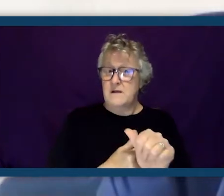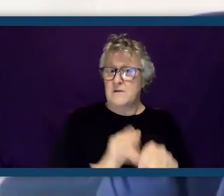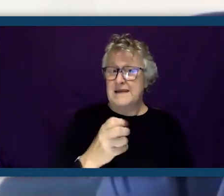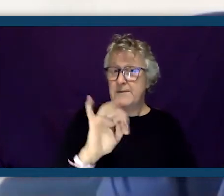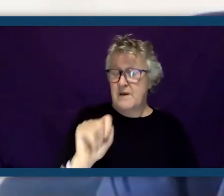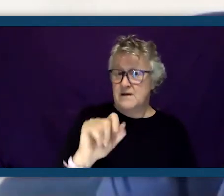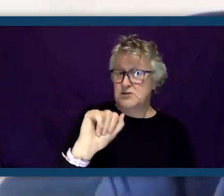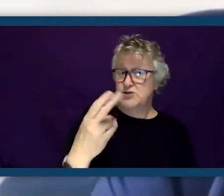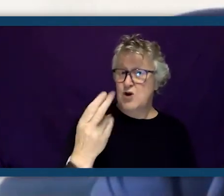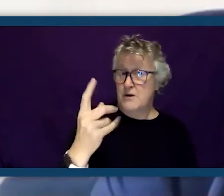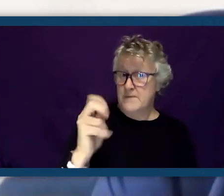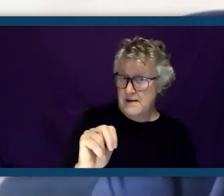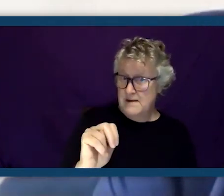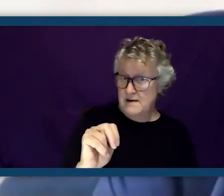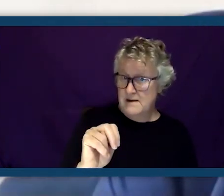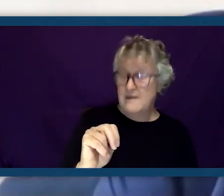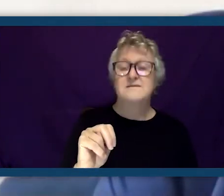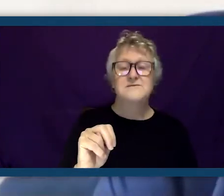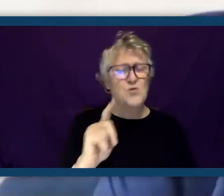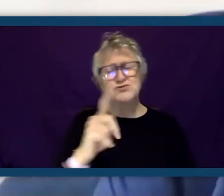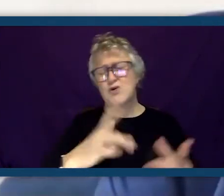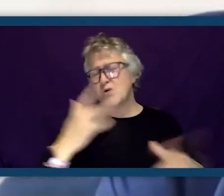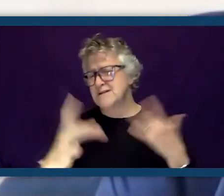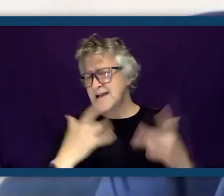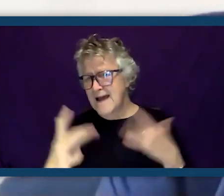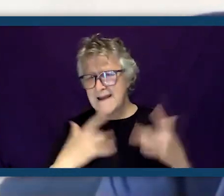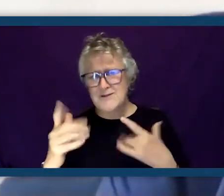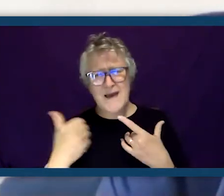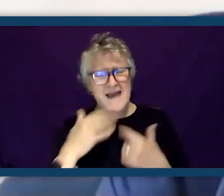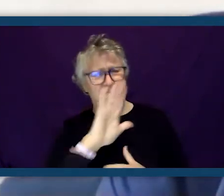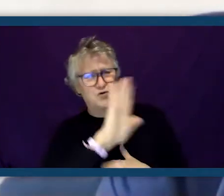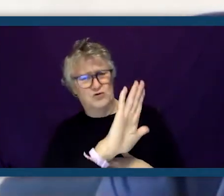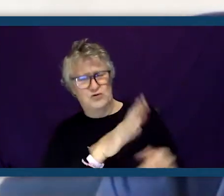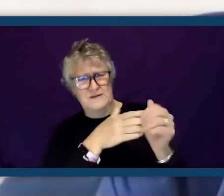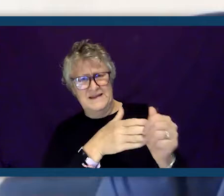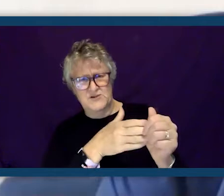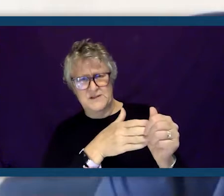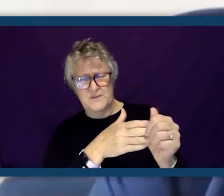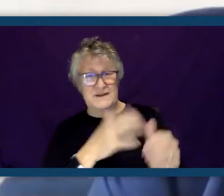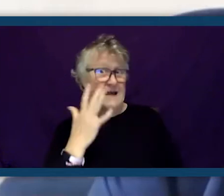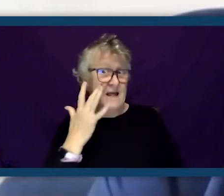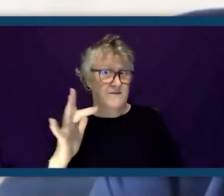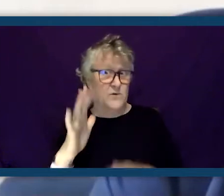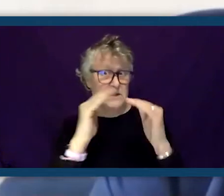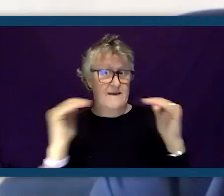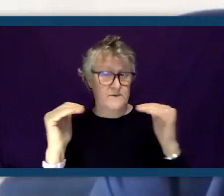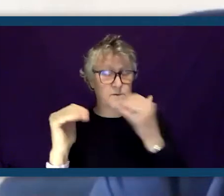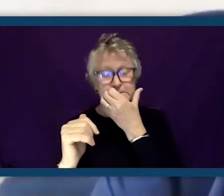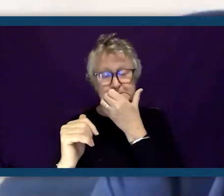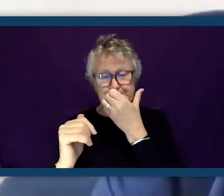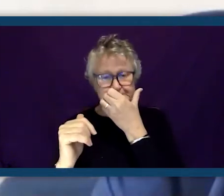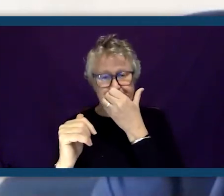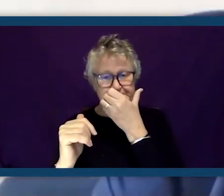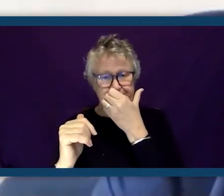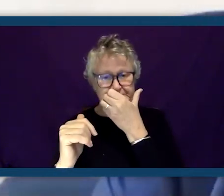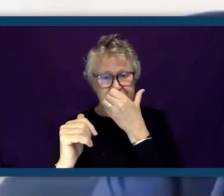South Asians for Biden. So we're so excited to have her leadership at the California level. And we just